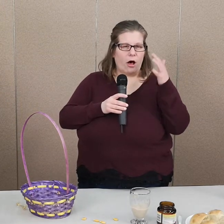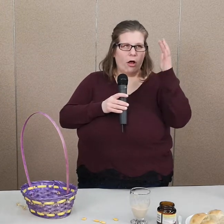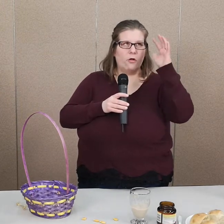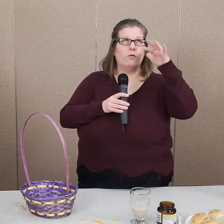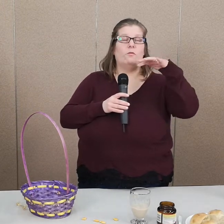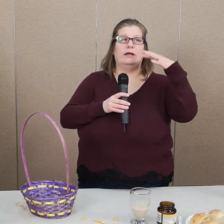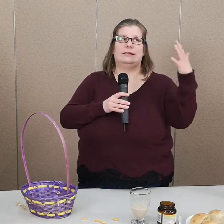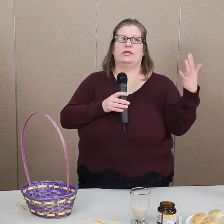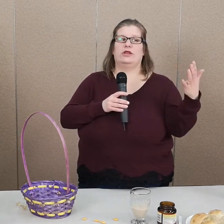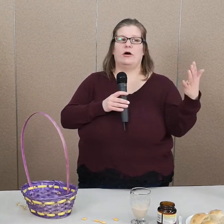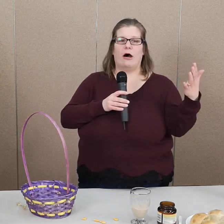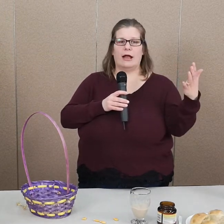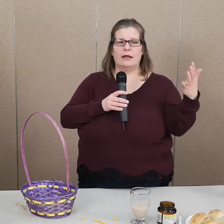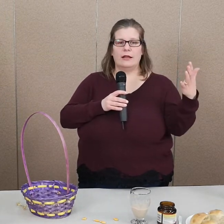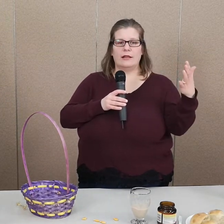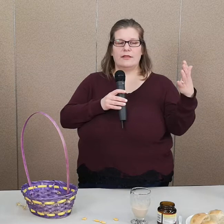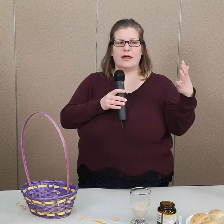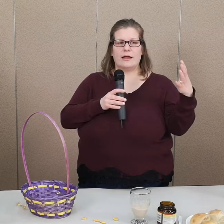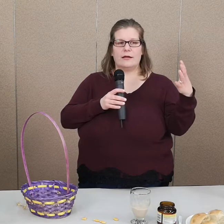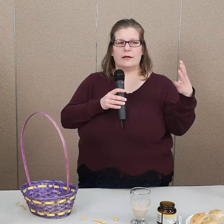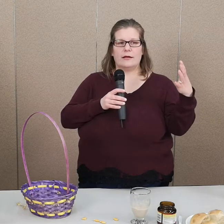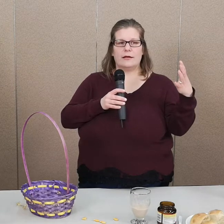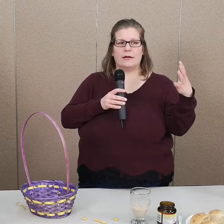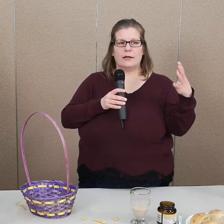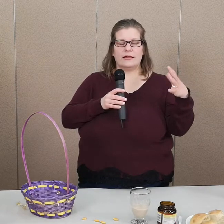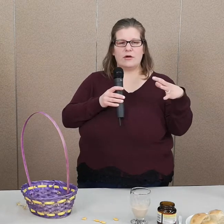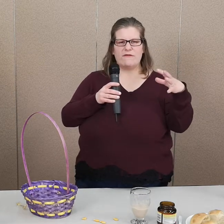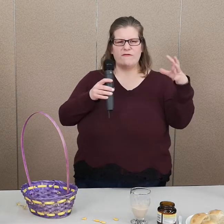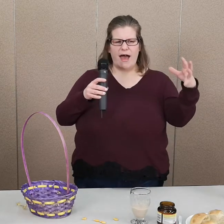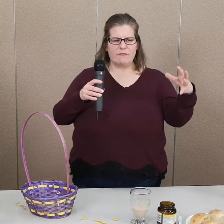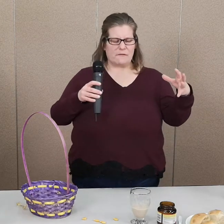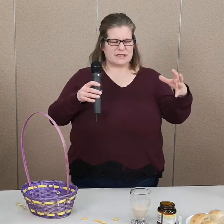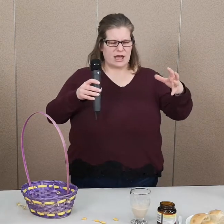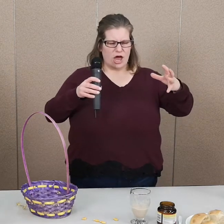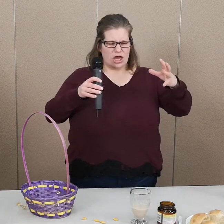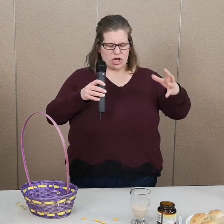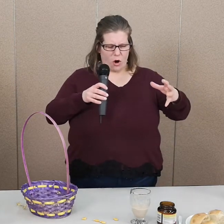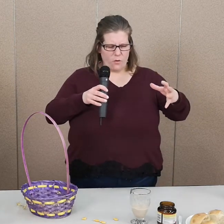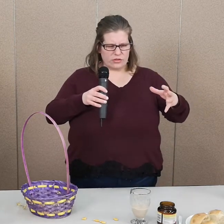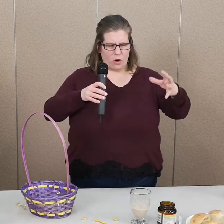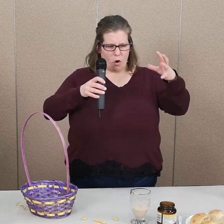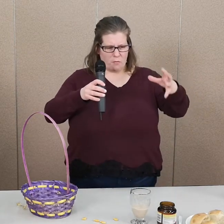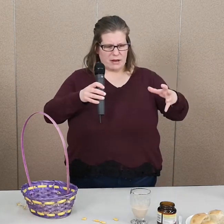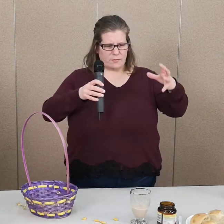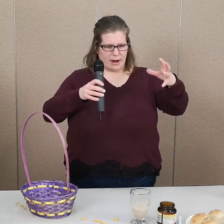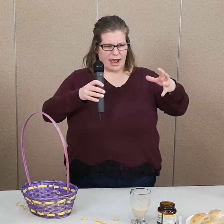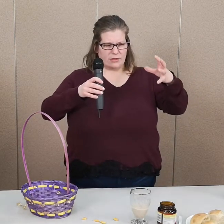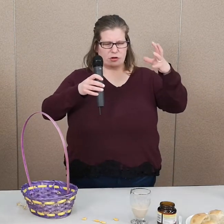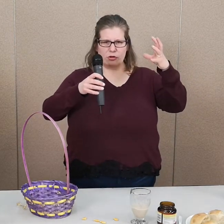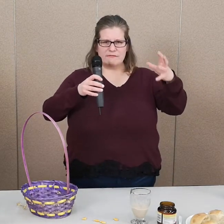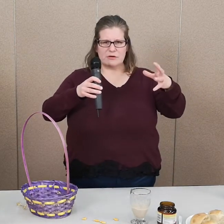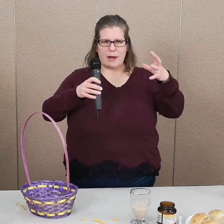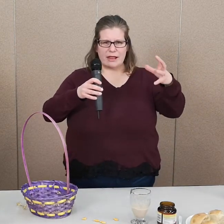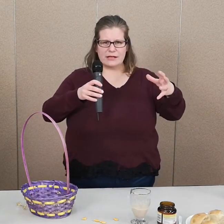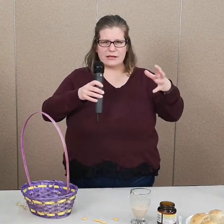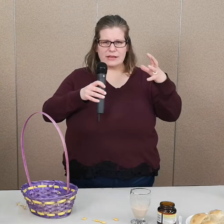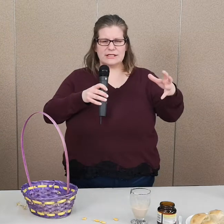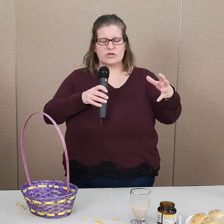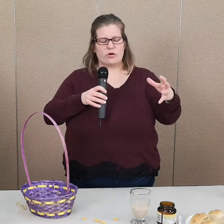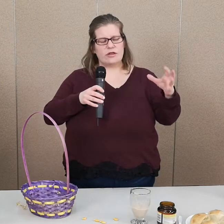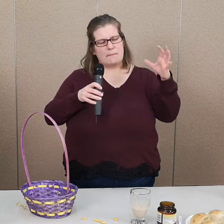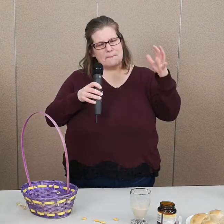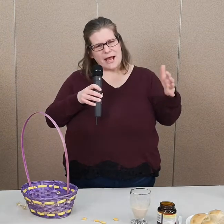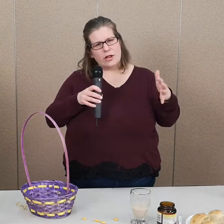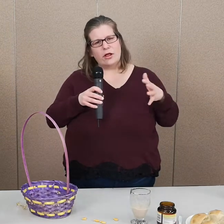I always thought that there were 5 loaves. Like, you know, the homemade bread, the loaves you buy